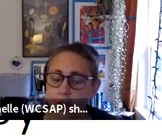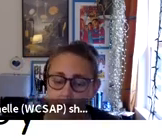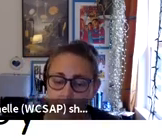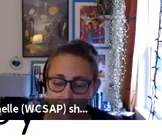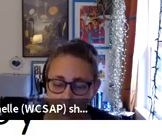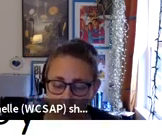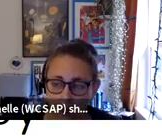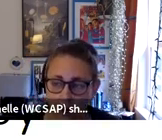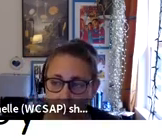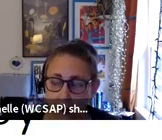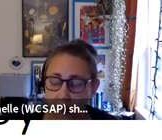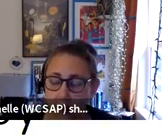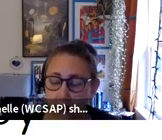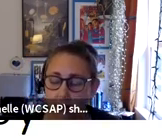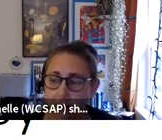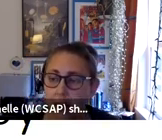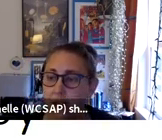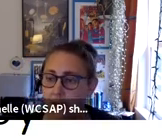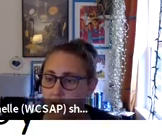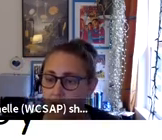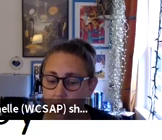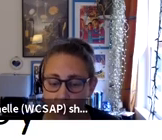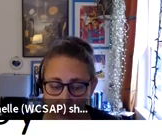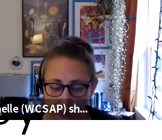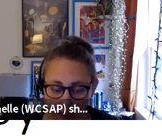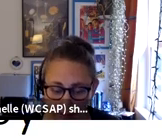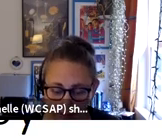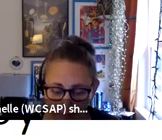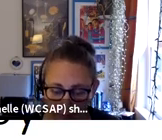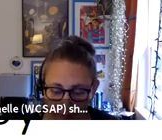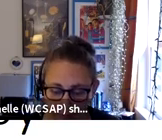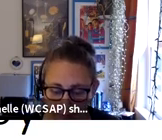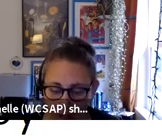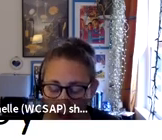coping skills that or mechanisms that they're already using.